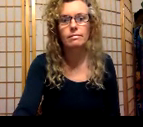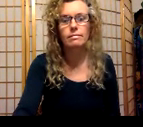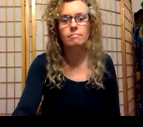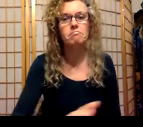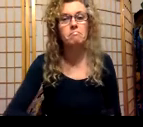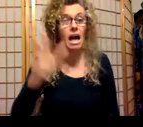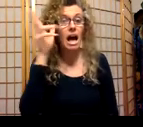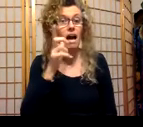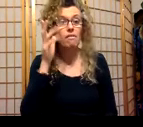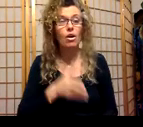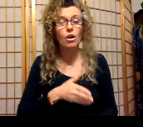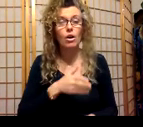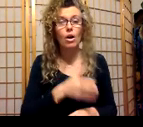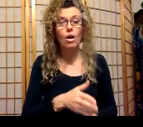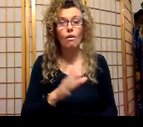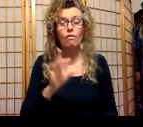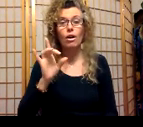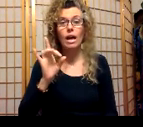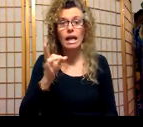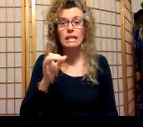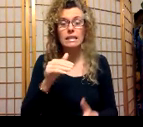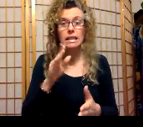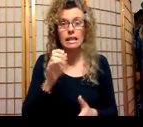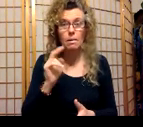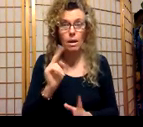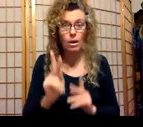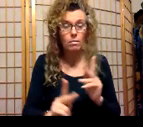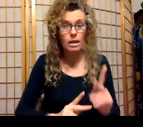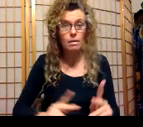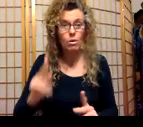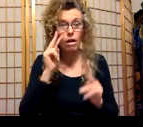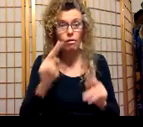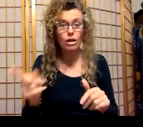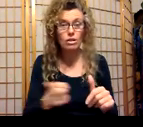I've heard that over 18 million people have watched that first interview.